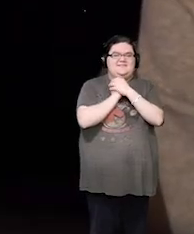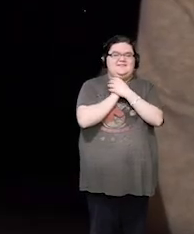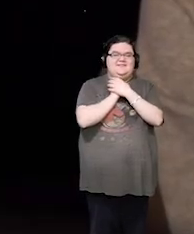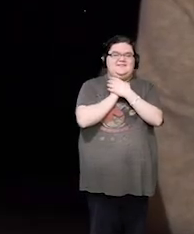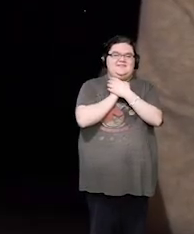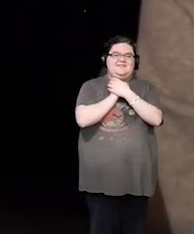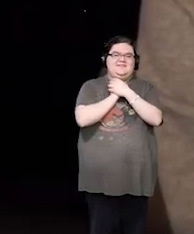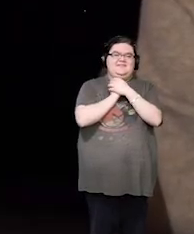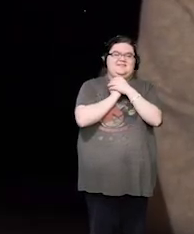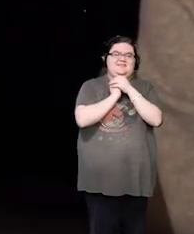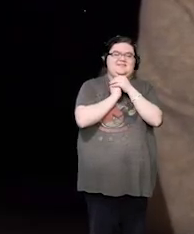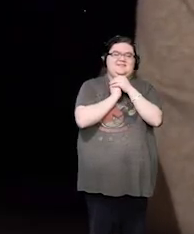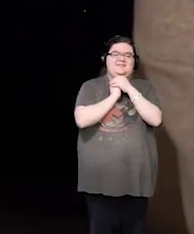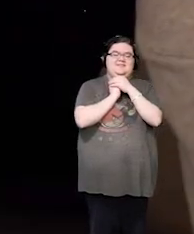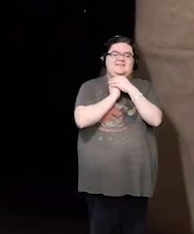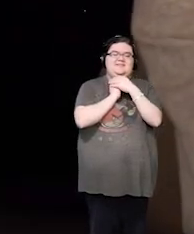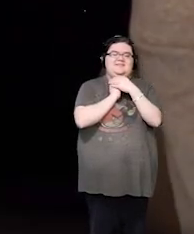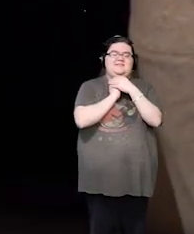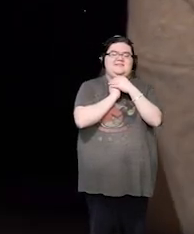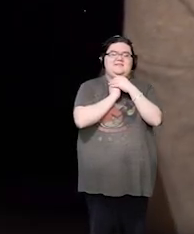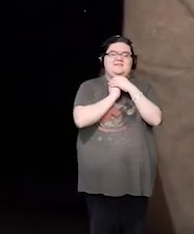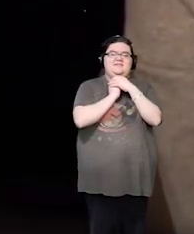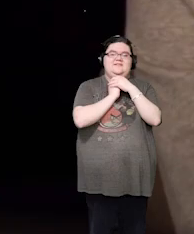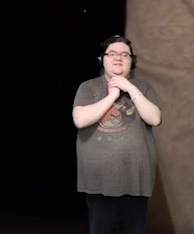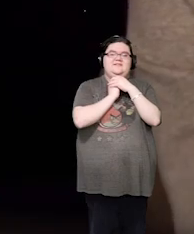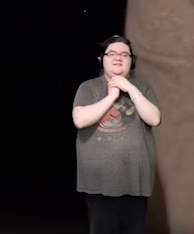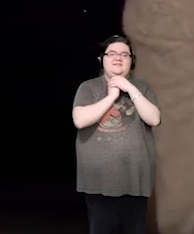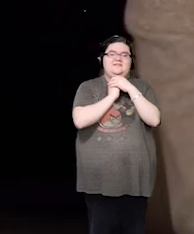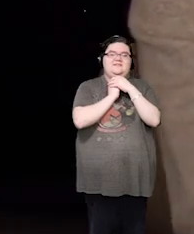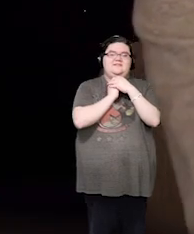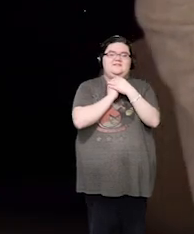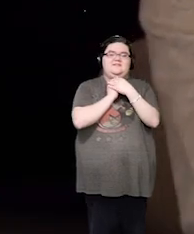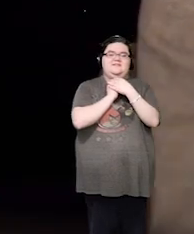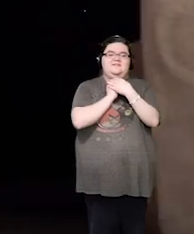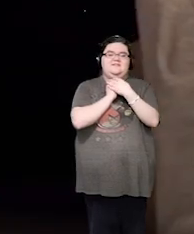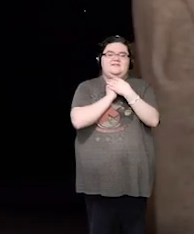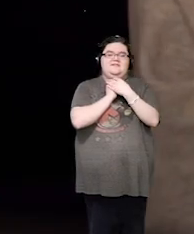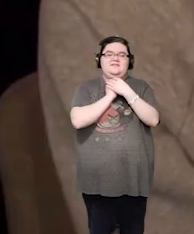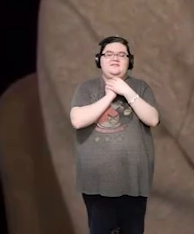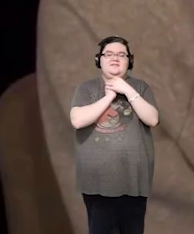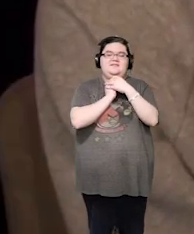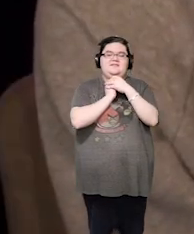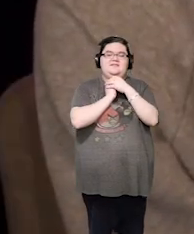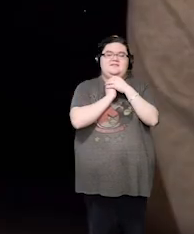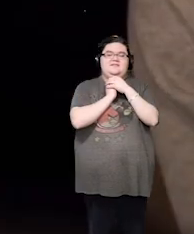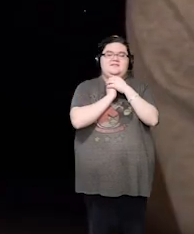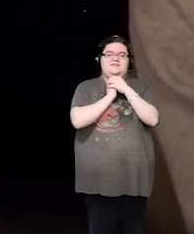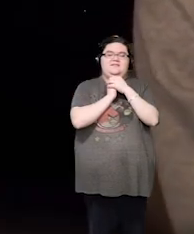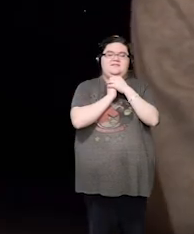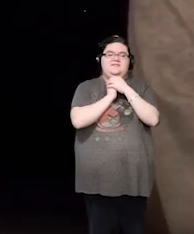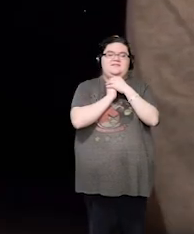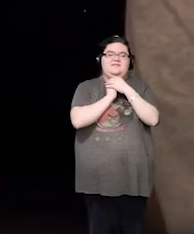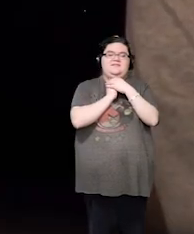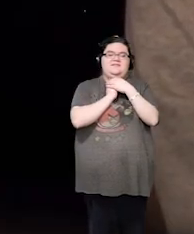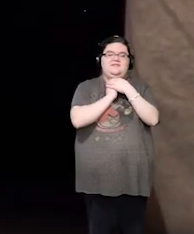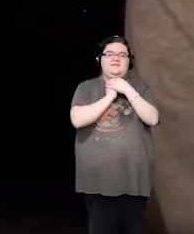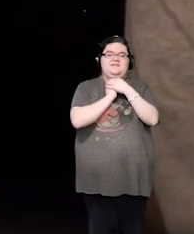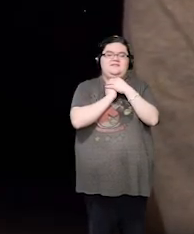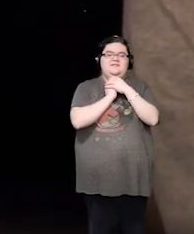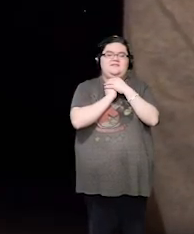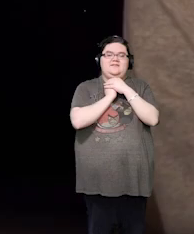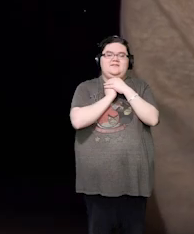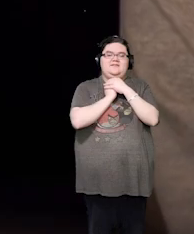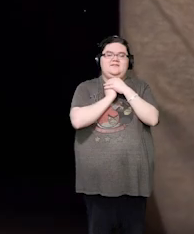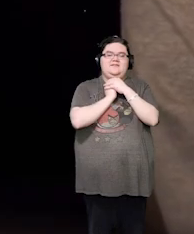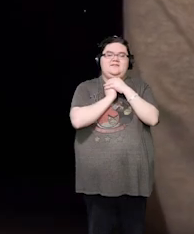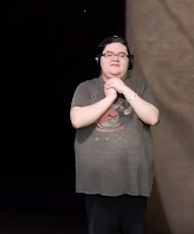good that the fact that he didn't know that they had potpourri means he doesn't watch you in the bathroom. Very good of him. Because if he can watch you while you're sleeping, while